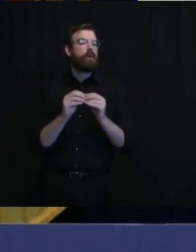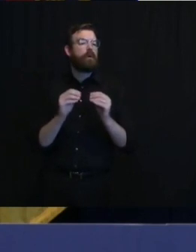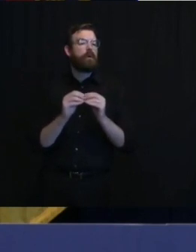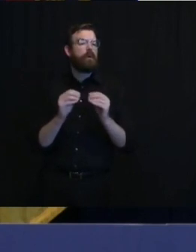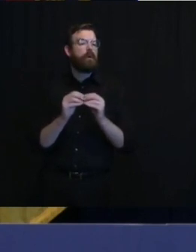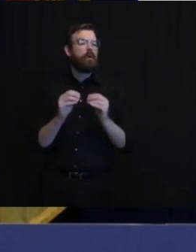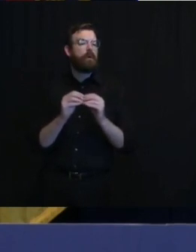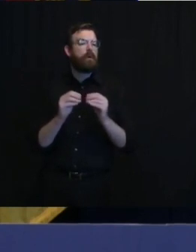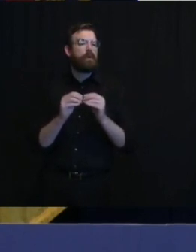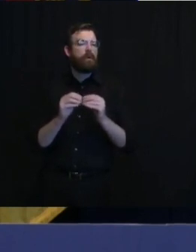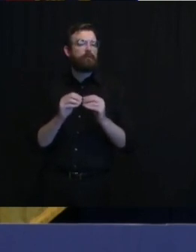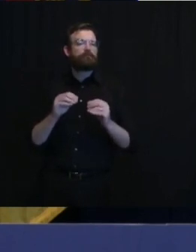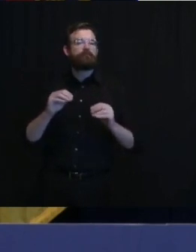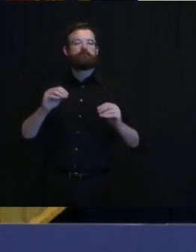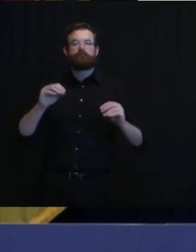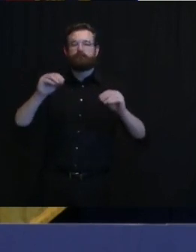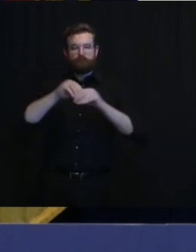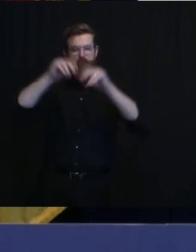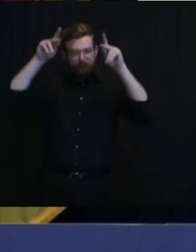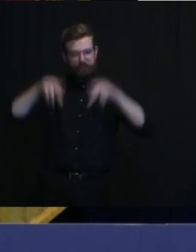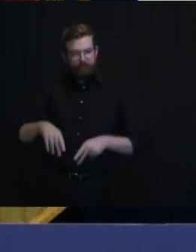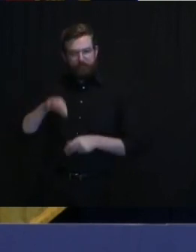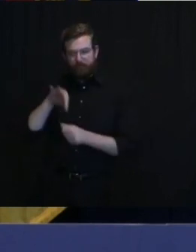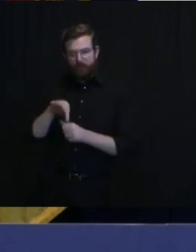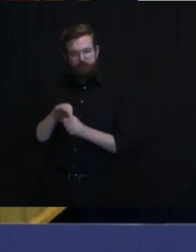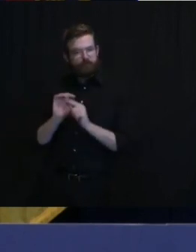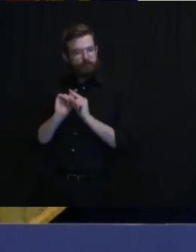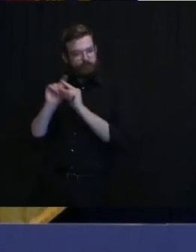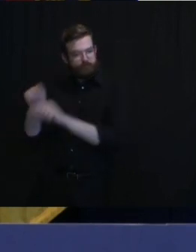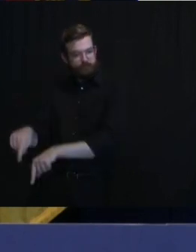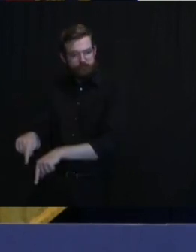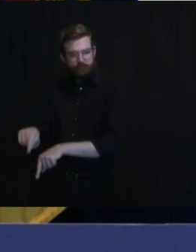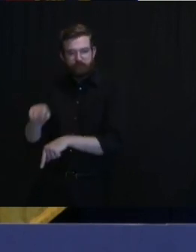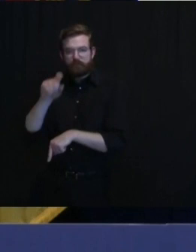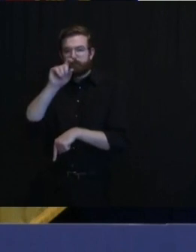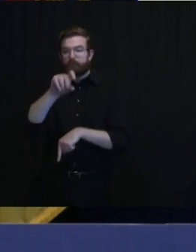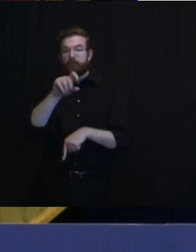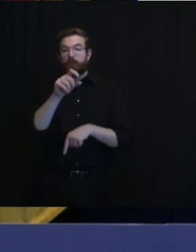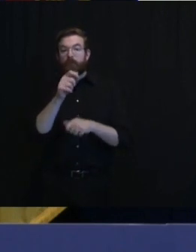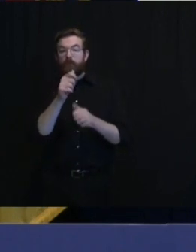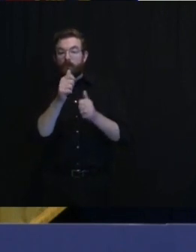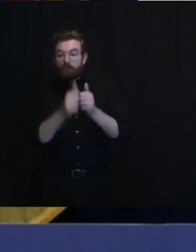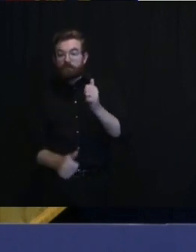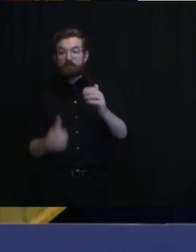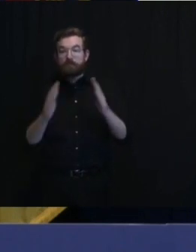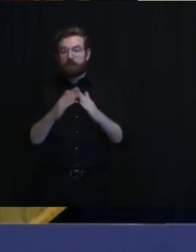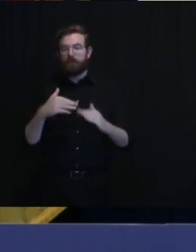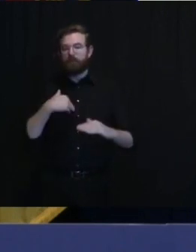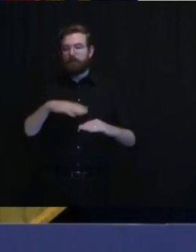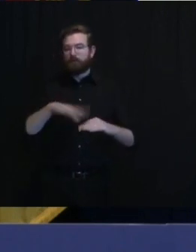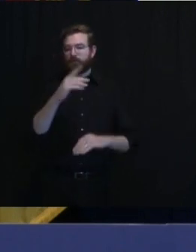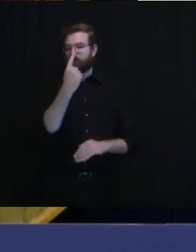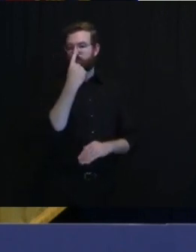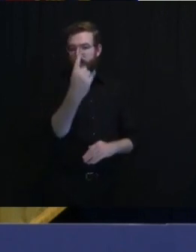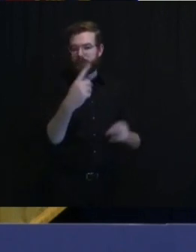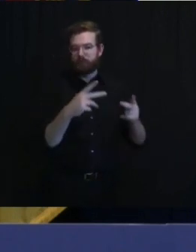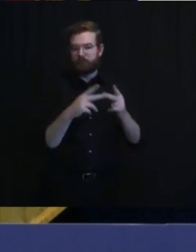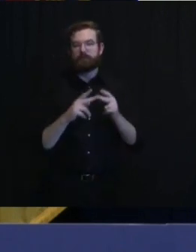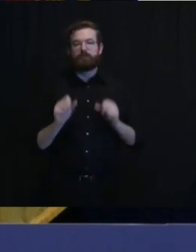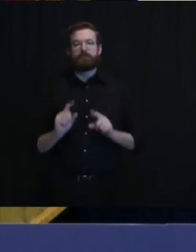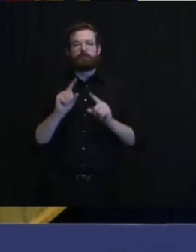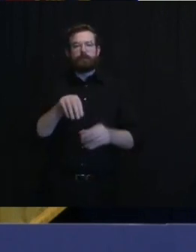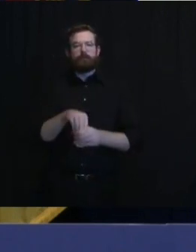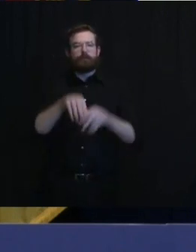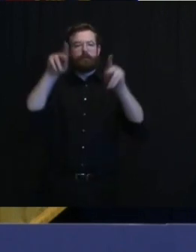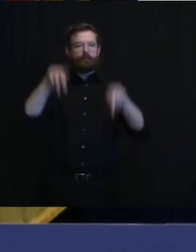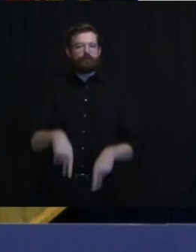municipality. Anything you want to add to that, Matt? No, once we get the full results next week, we'll begin the full, and we already have begun, but